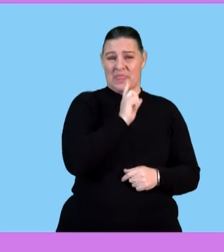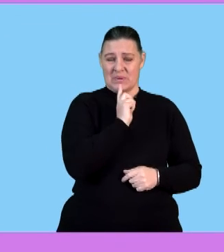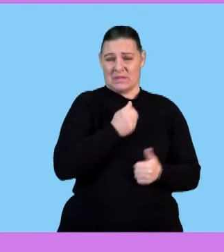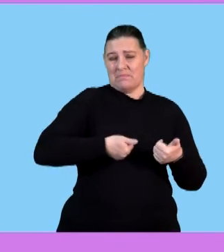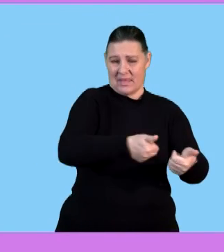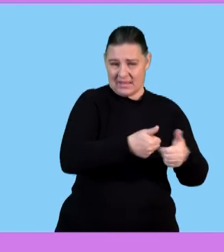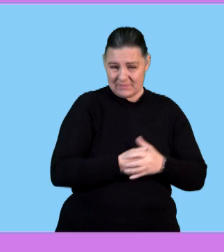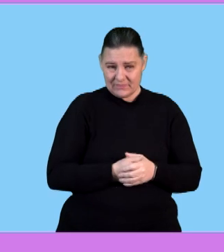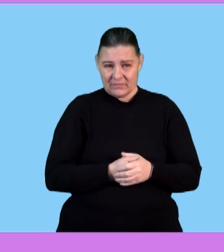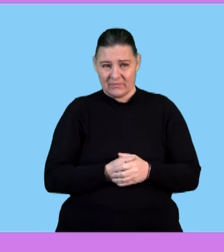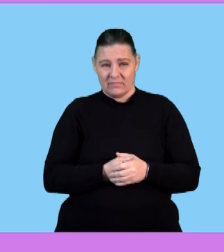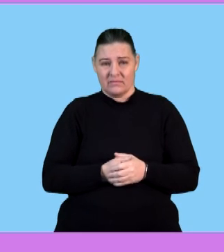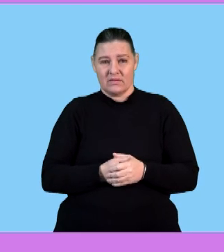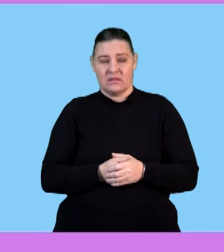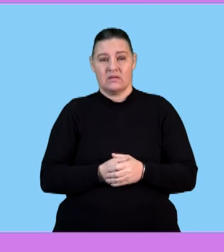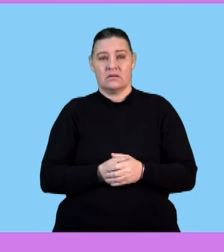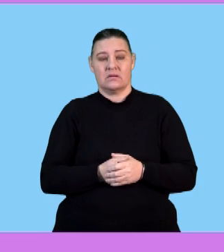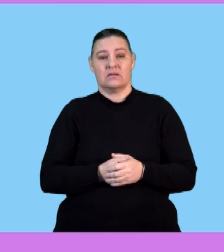the percentage